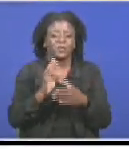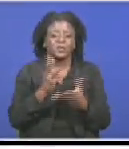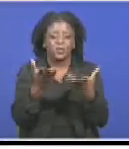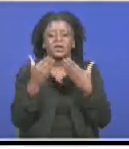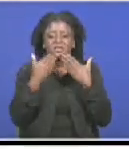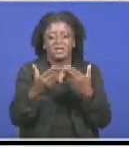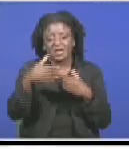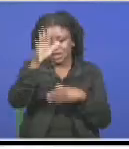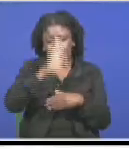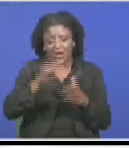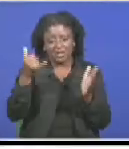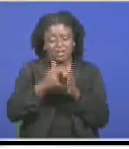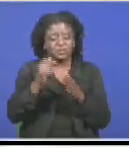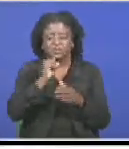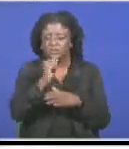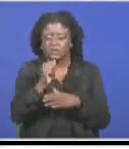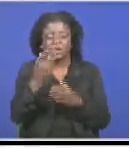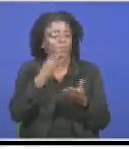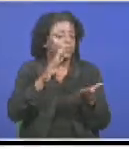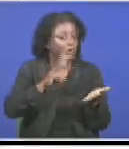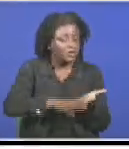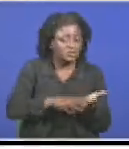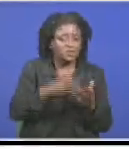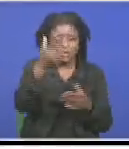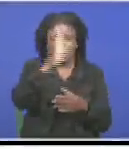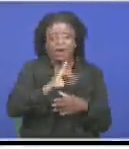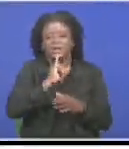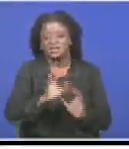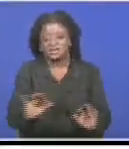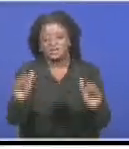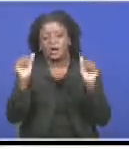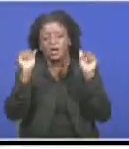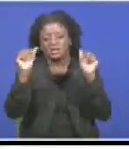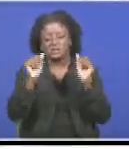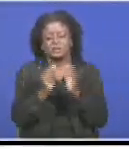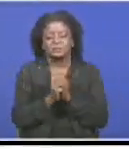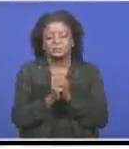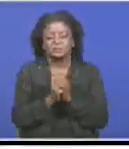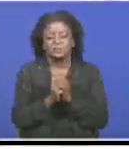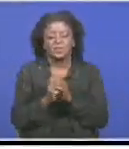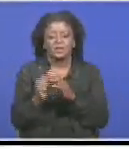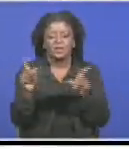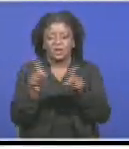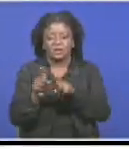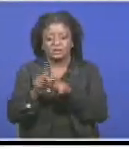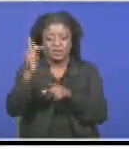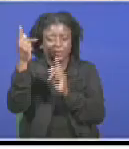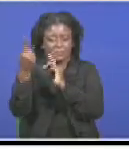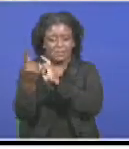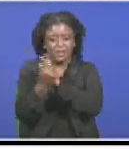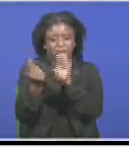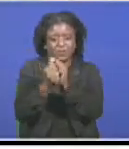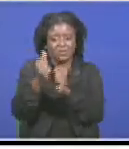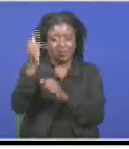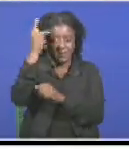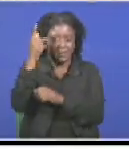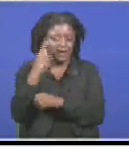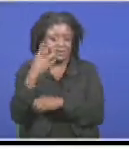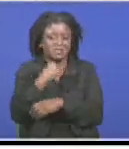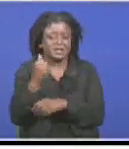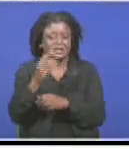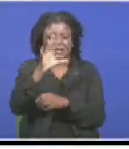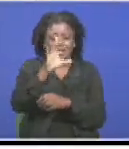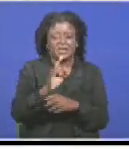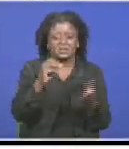in the worst. God is awesome. The Prime Minister also met with the parents and the 8 students of the Rumkey All-Age